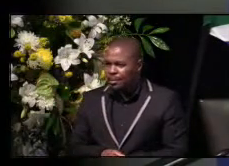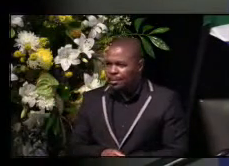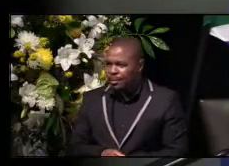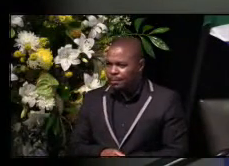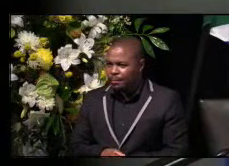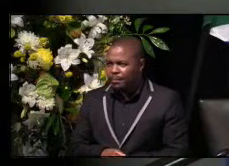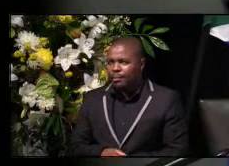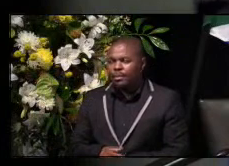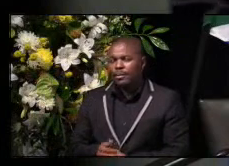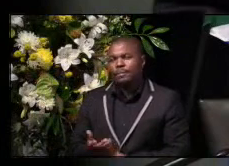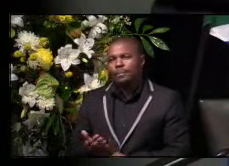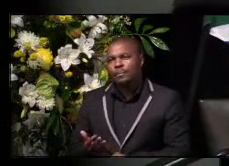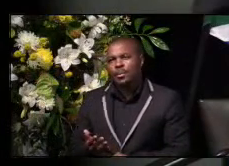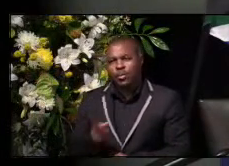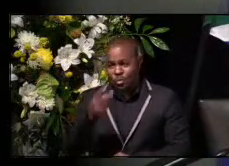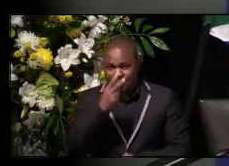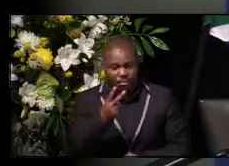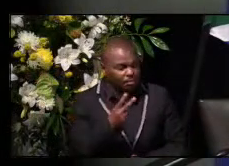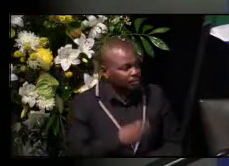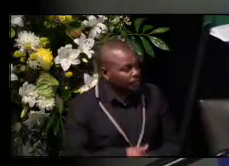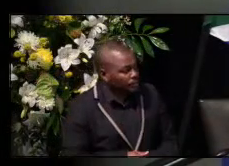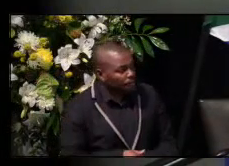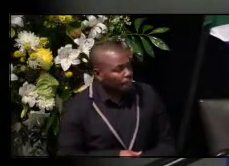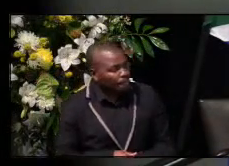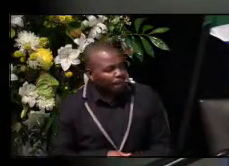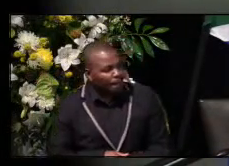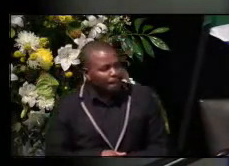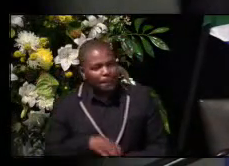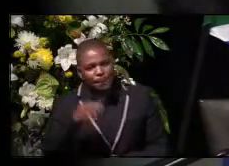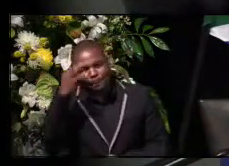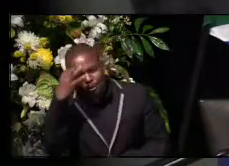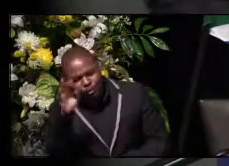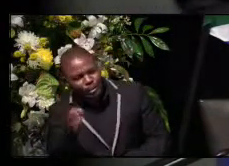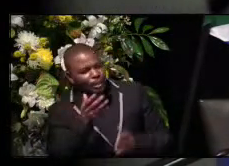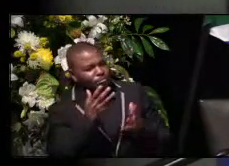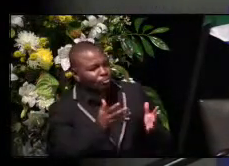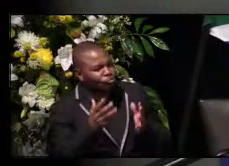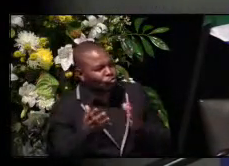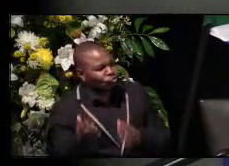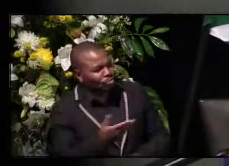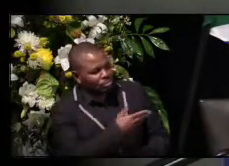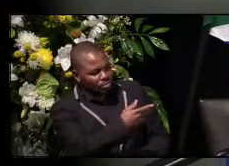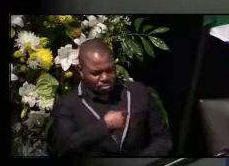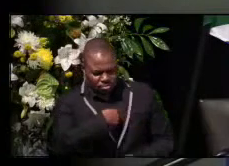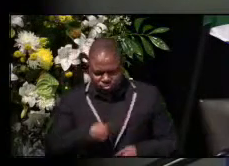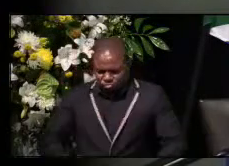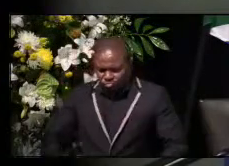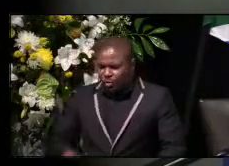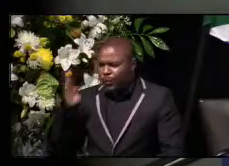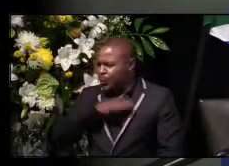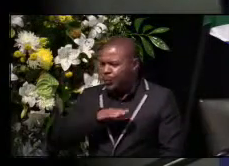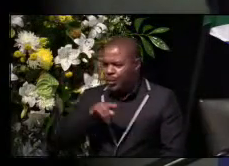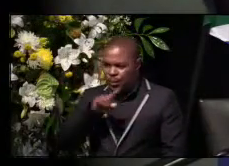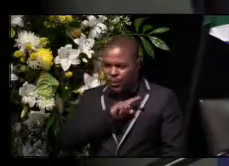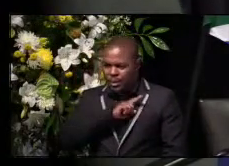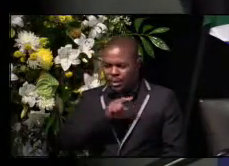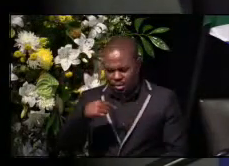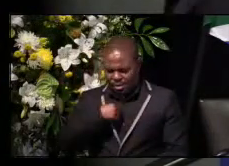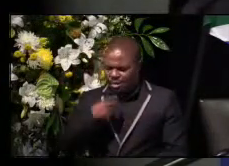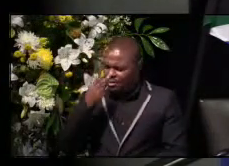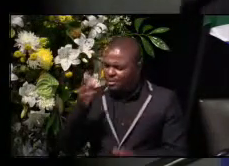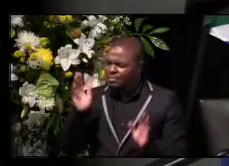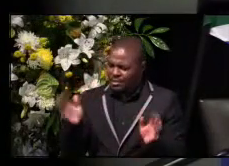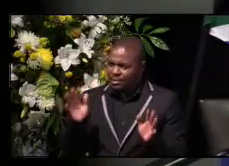as you see because we talk about professors and what what that doesn't scare me no no because I've seen what